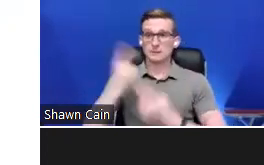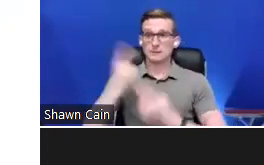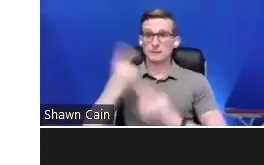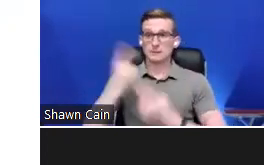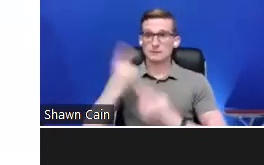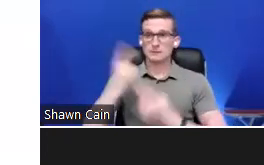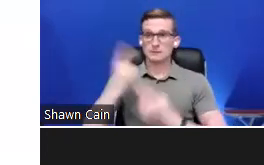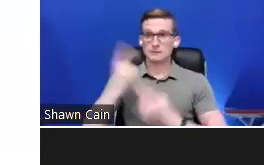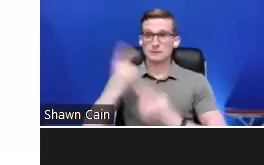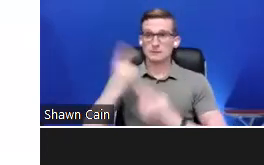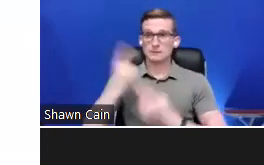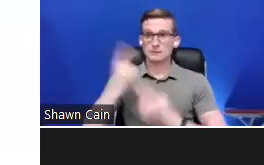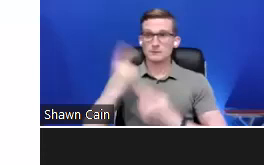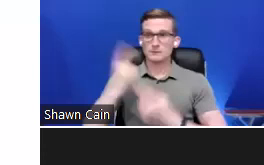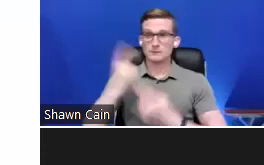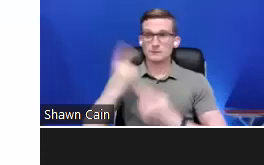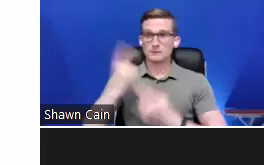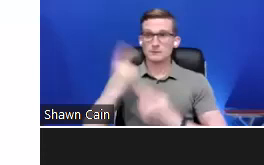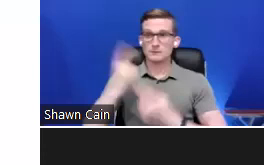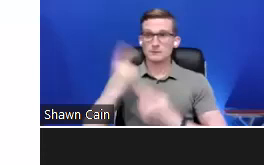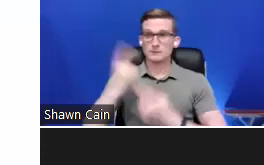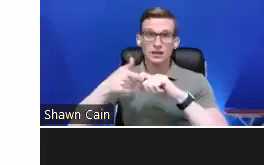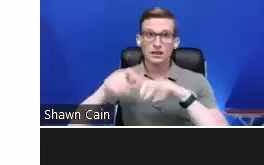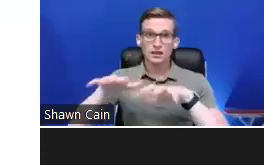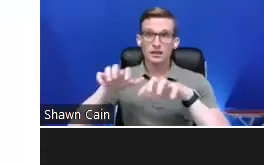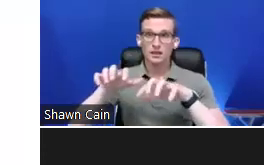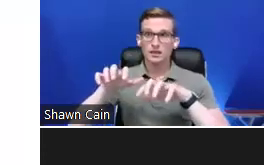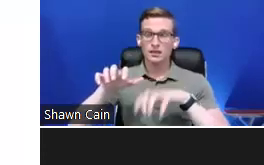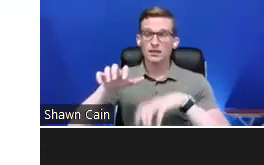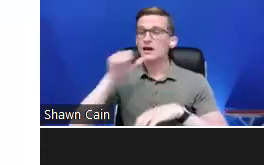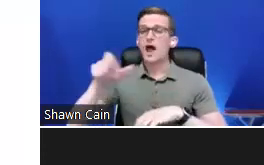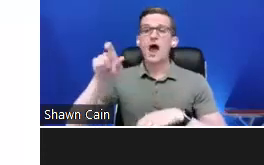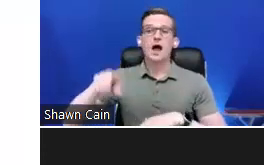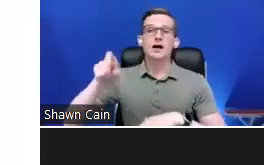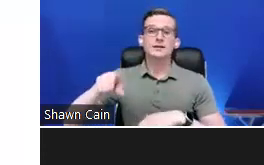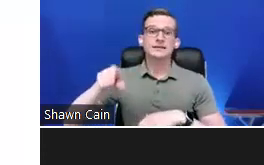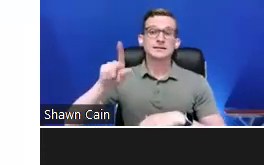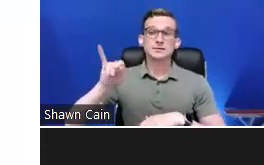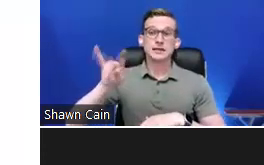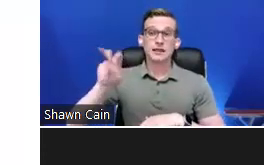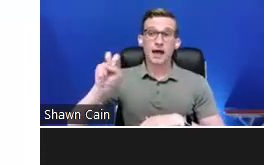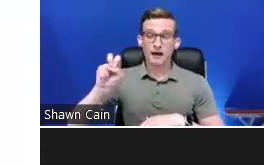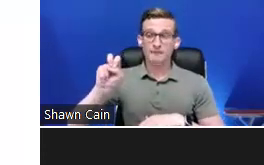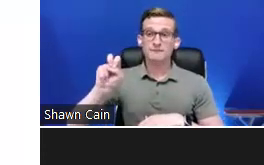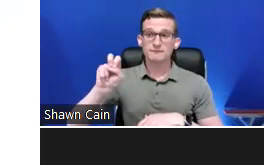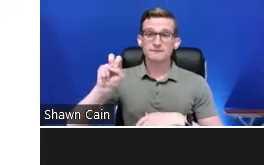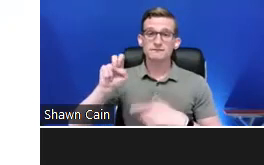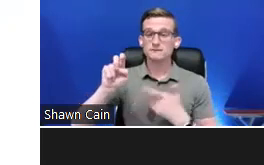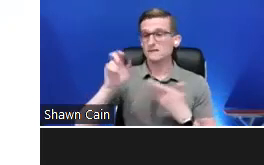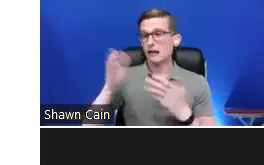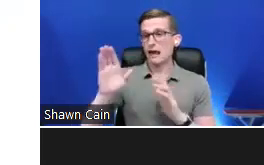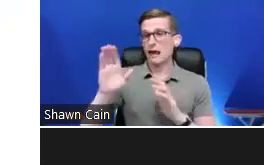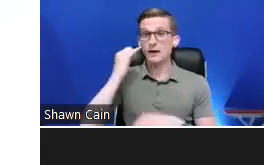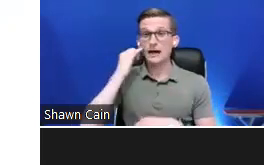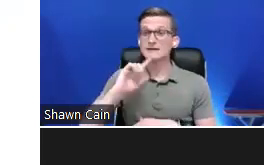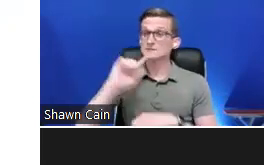time, respond to questions in the chat, but maybe not necessarily live aloud. And if we're really running